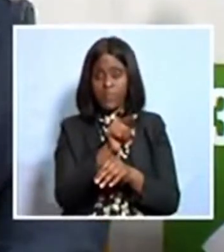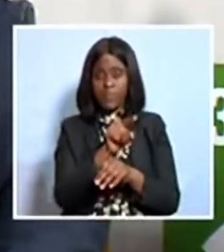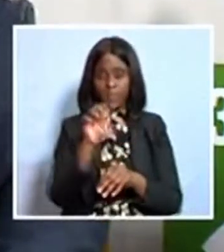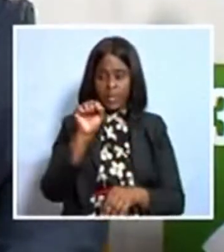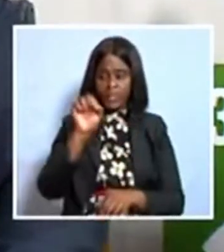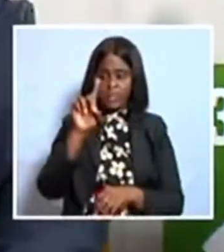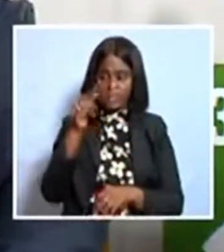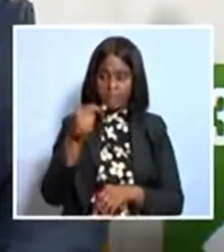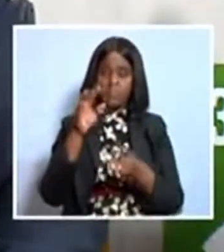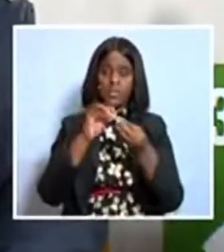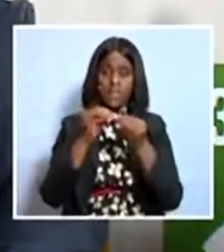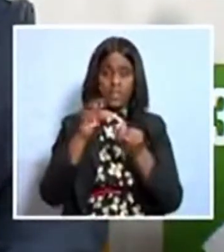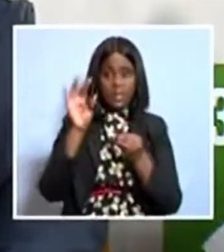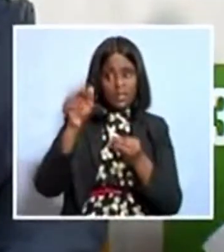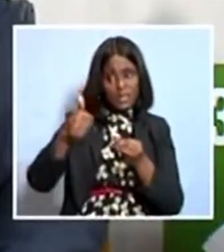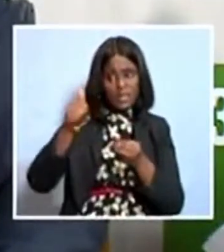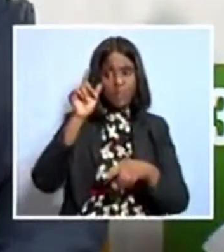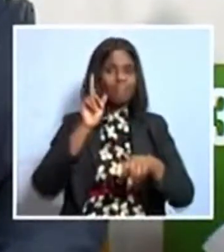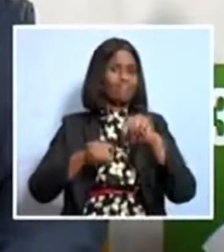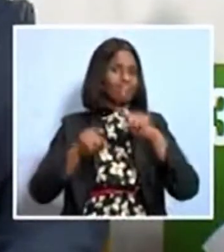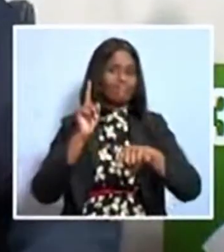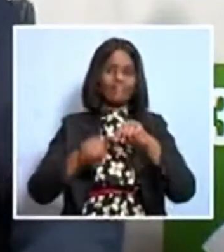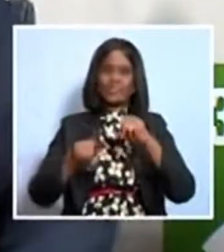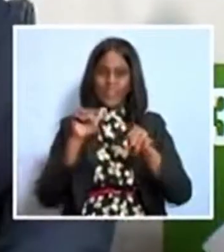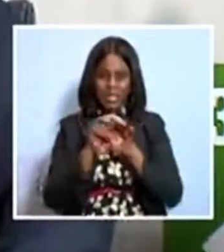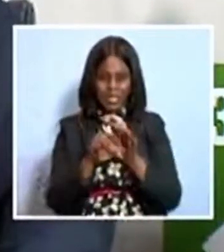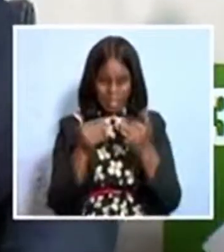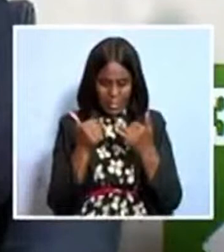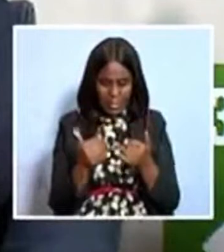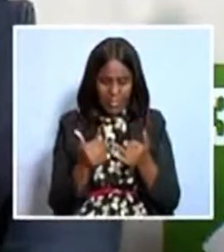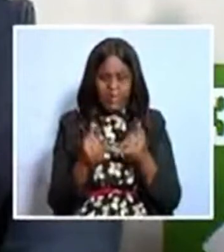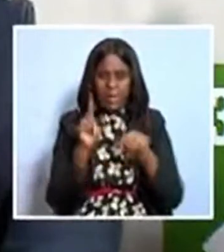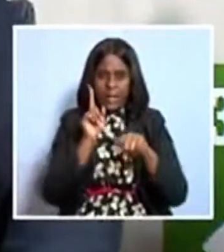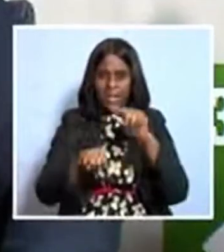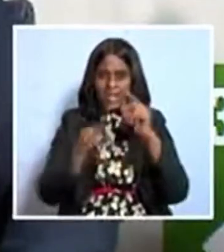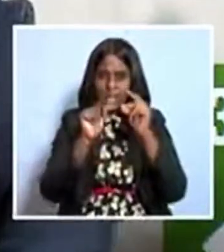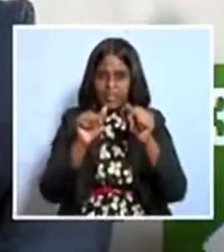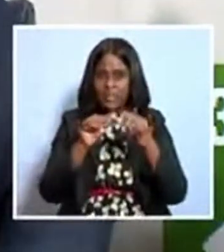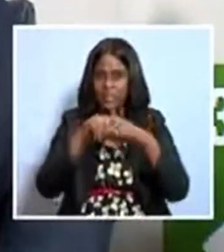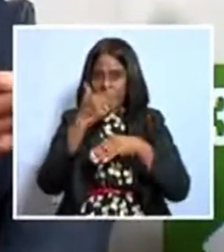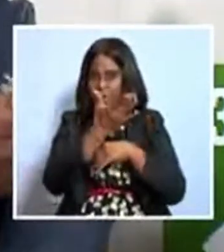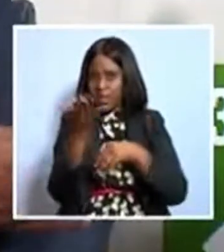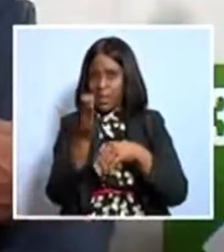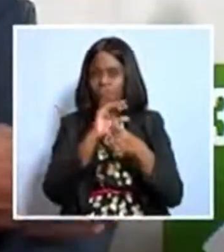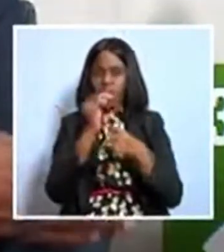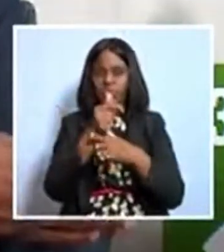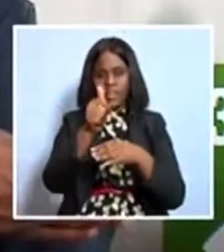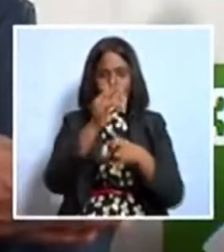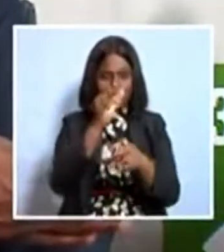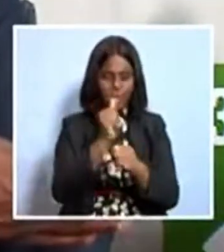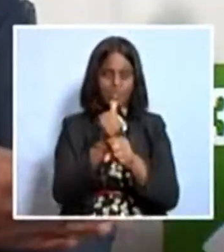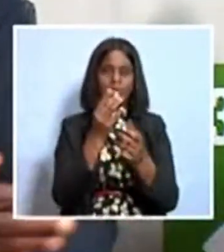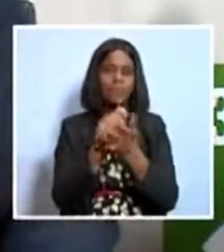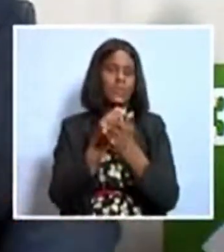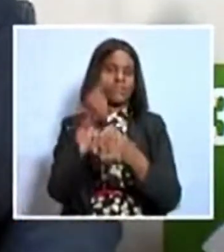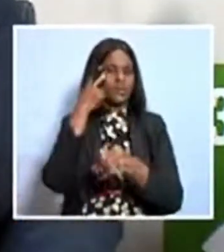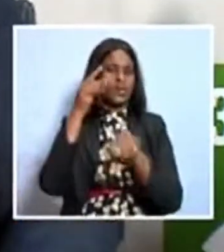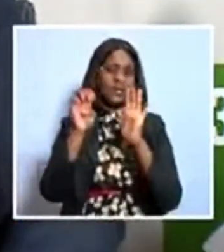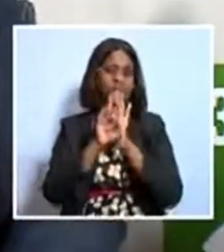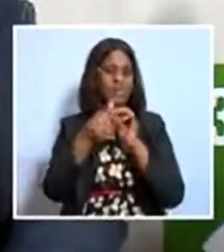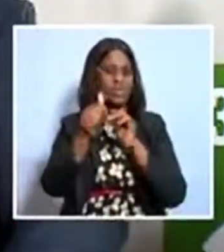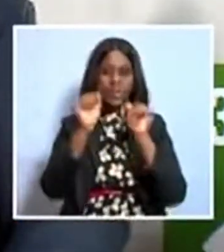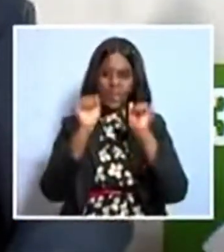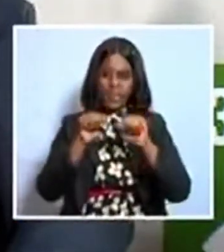SDG 9. You cannot, in the modern world, you cannot reach out to where they are, or they cannot receive finances, for example, to be able